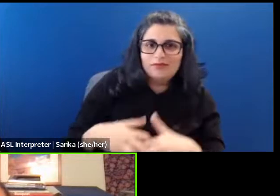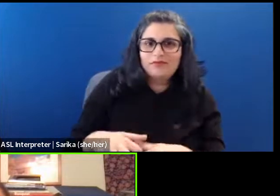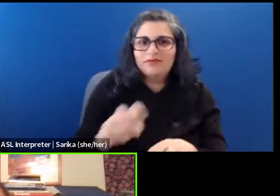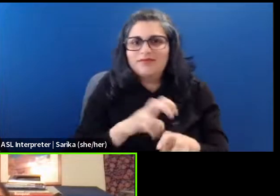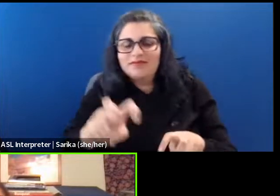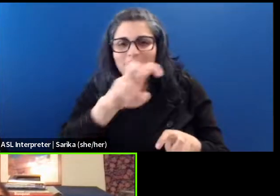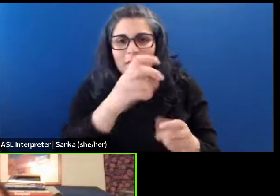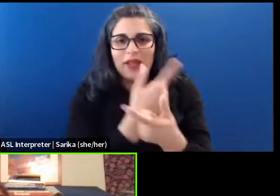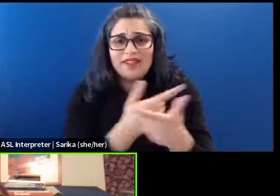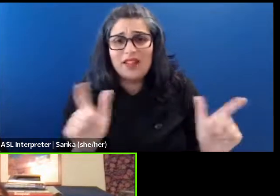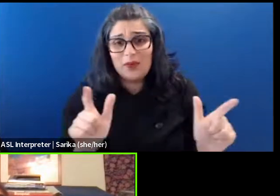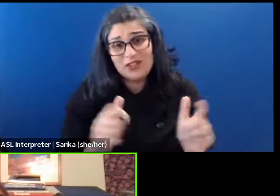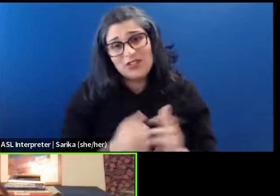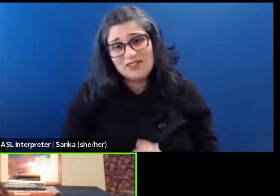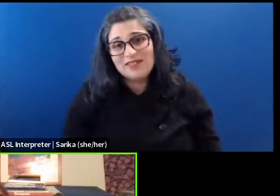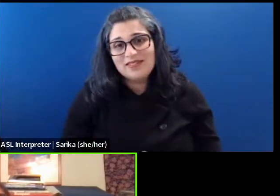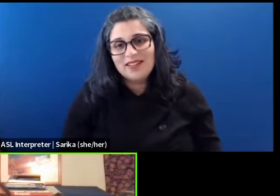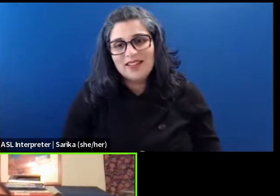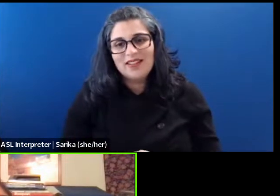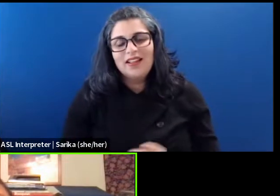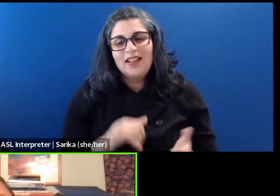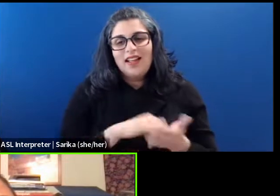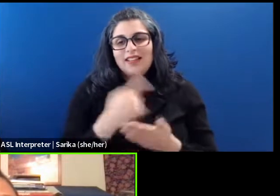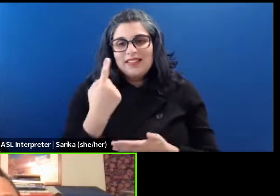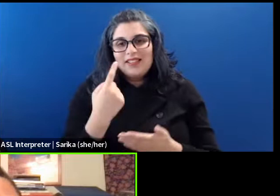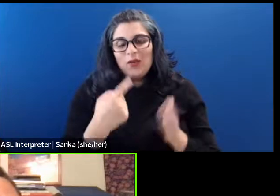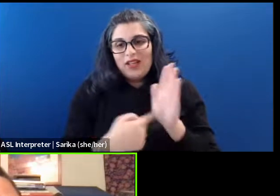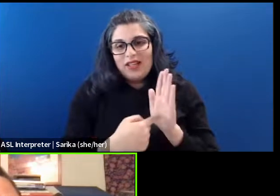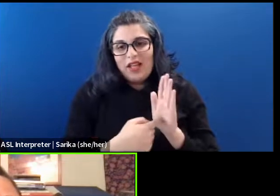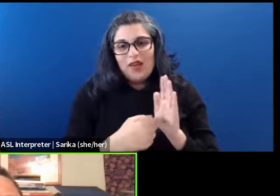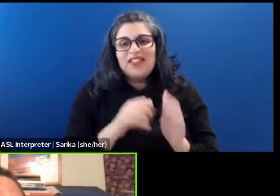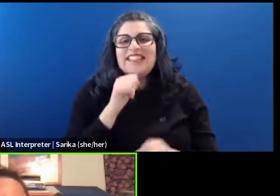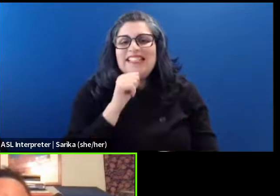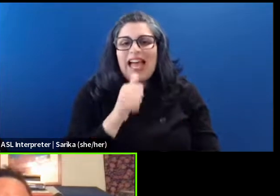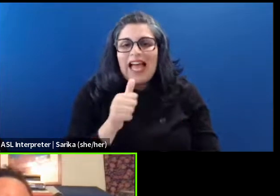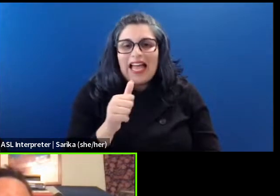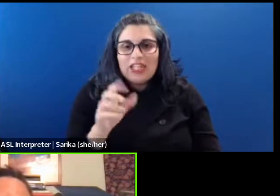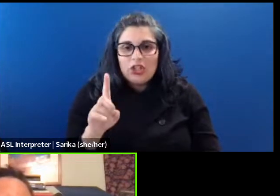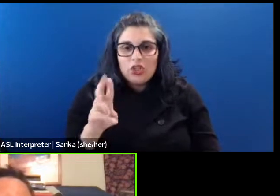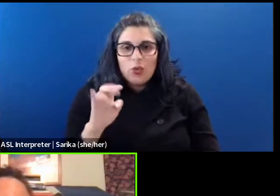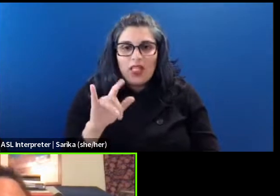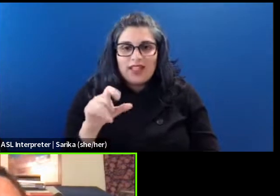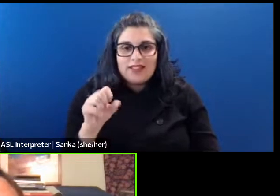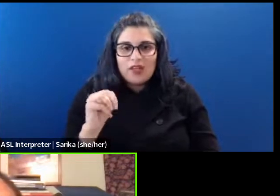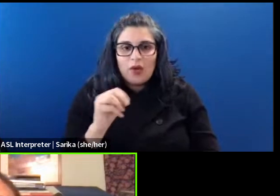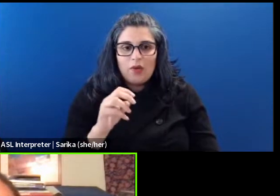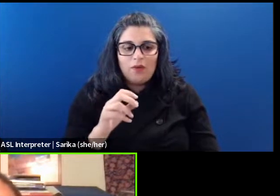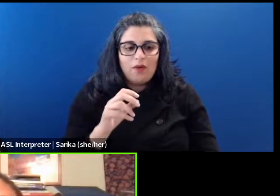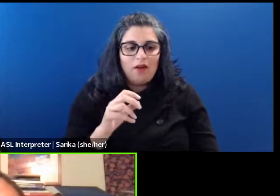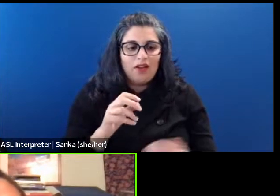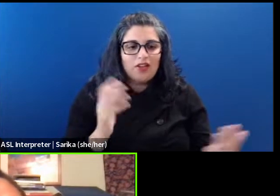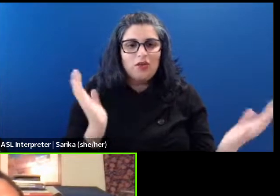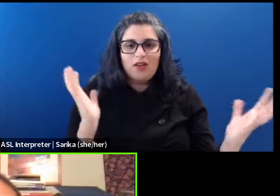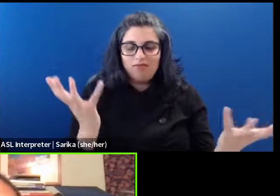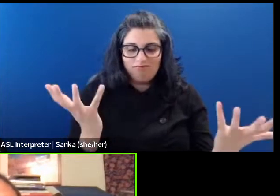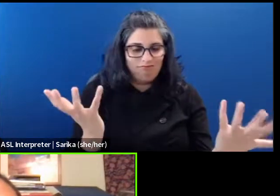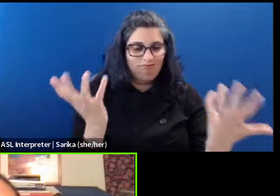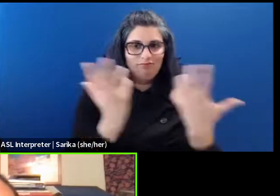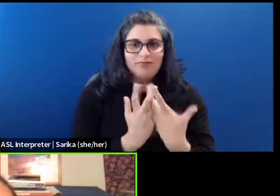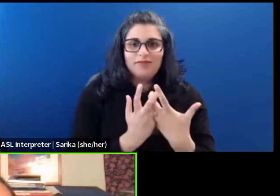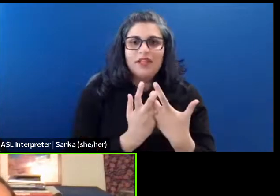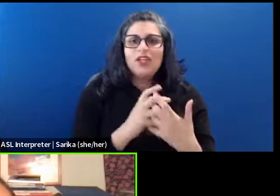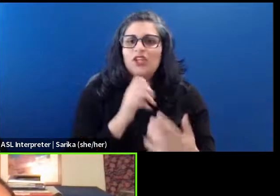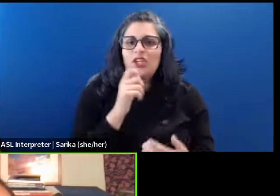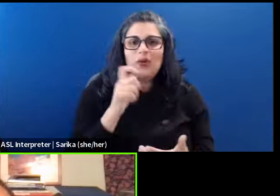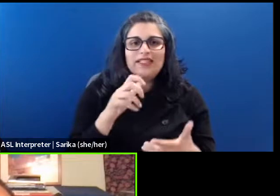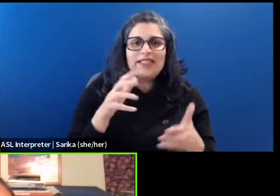so I think it's also another example of this non-dualism, right? You don't have to leave part of yourself behind in order to pick up something